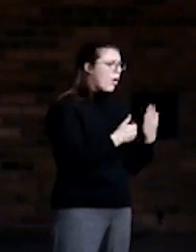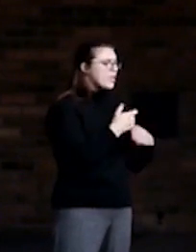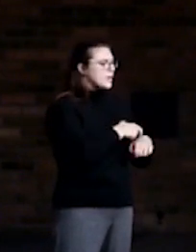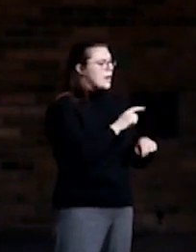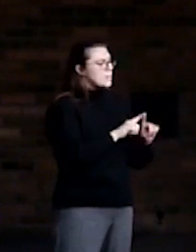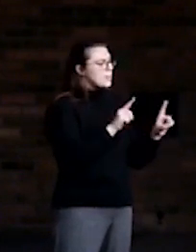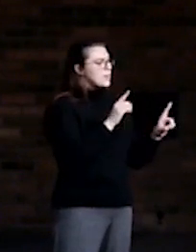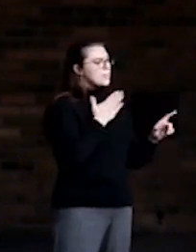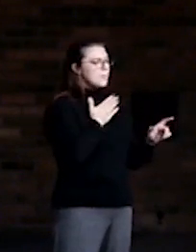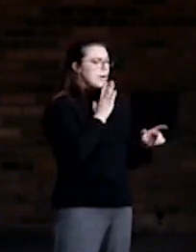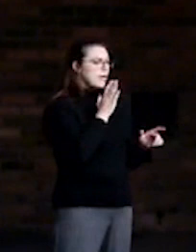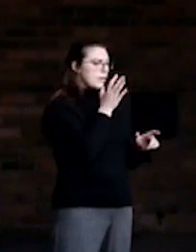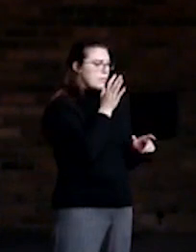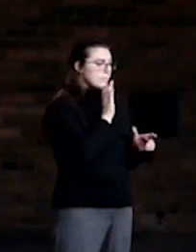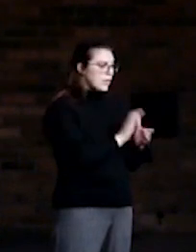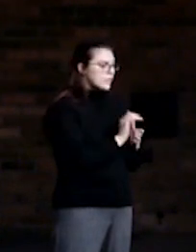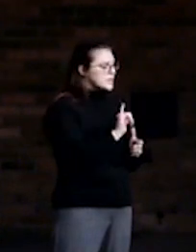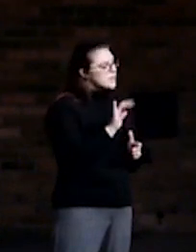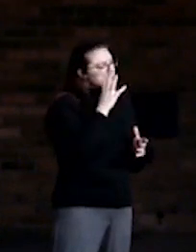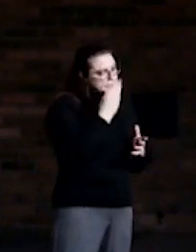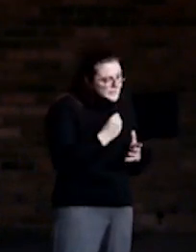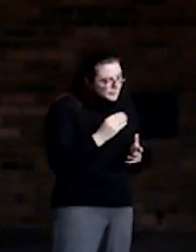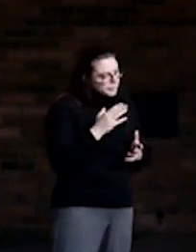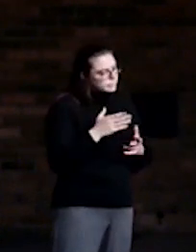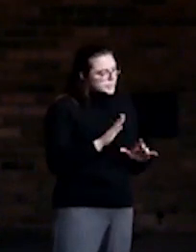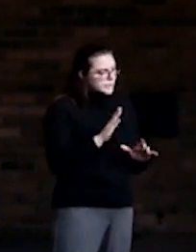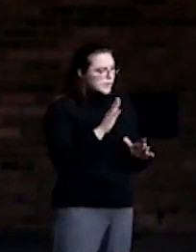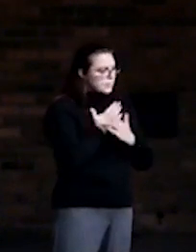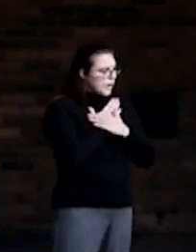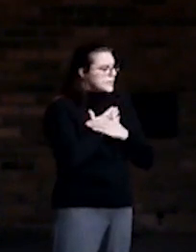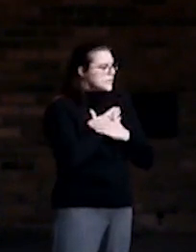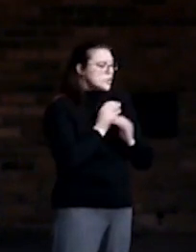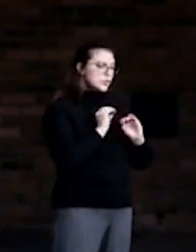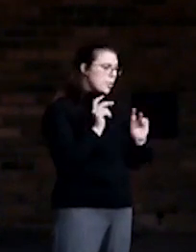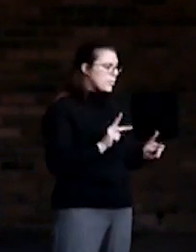says, let him sleep, let him rest. And there was nobody in the room. This was just for me, God and me.